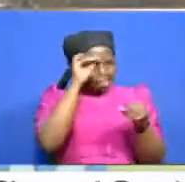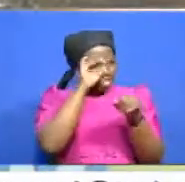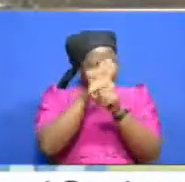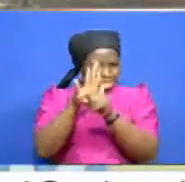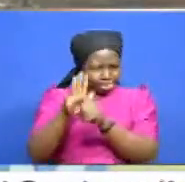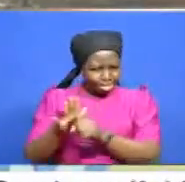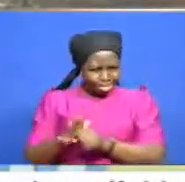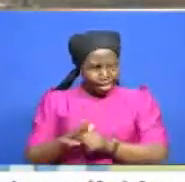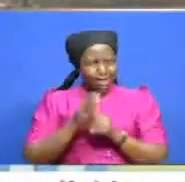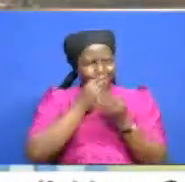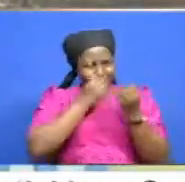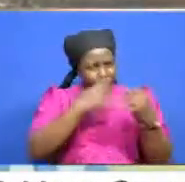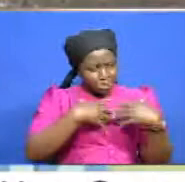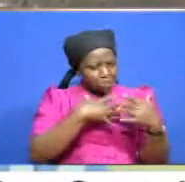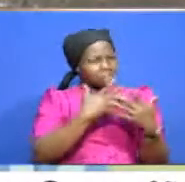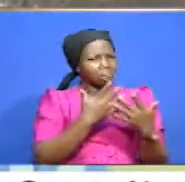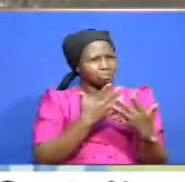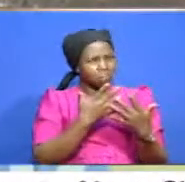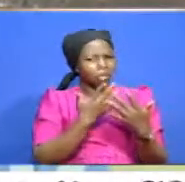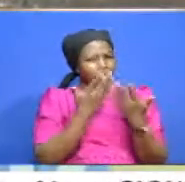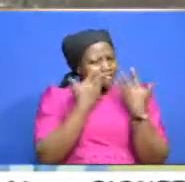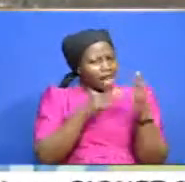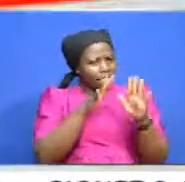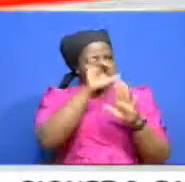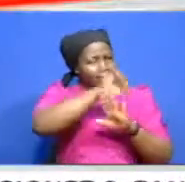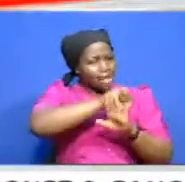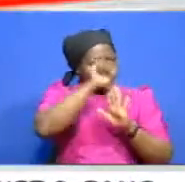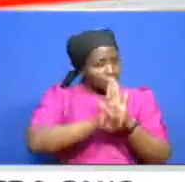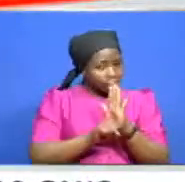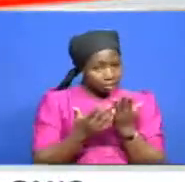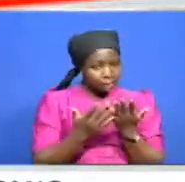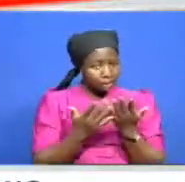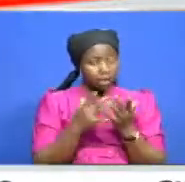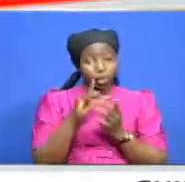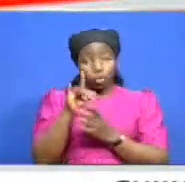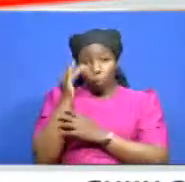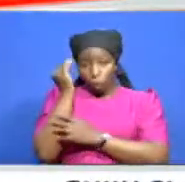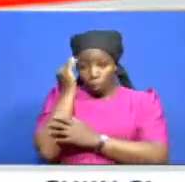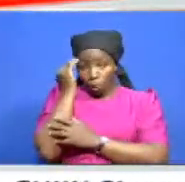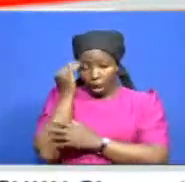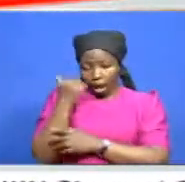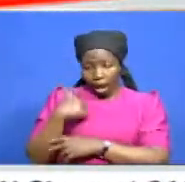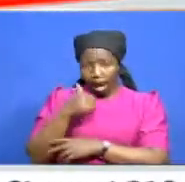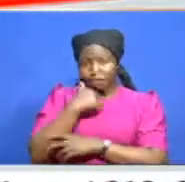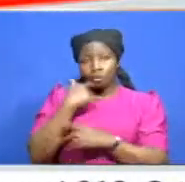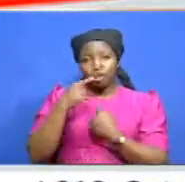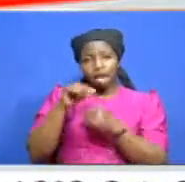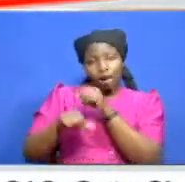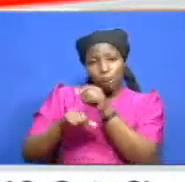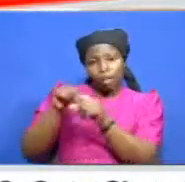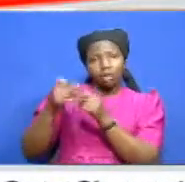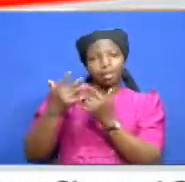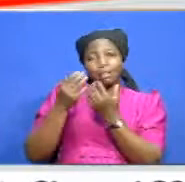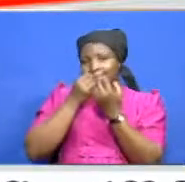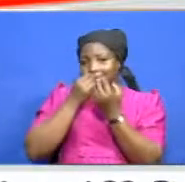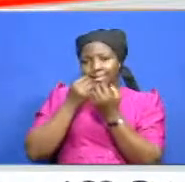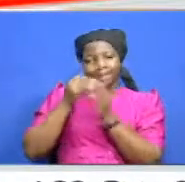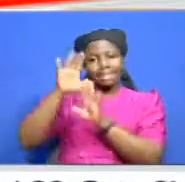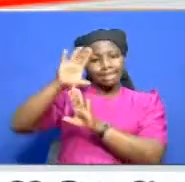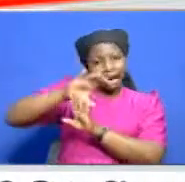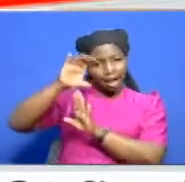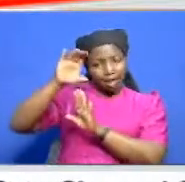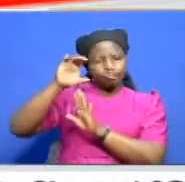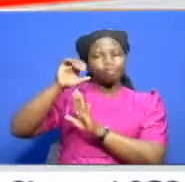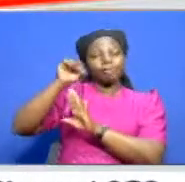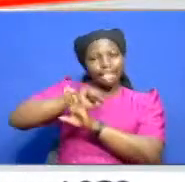a content when it comes to covering the syllabus? You know, we are talking about content that was supposed to be covered for term two and